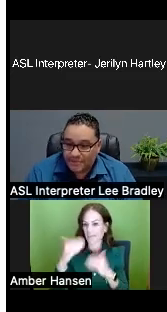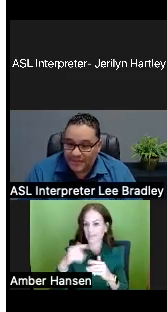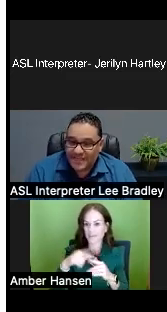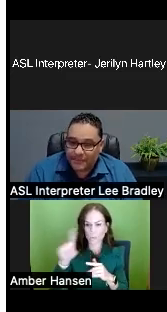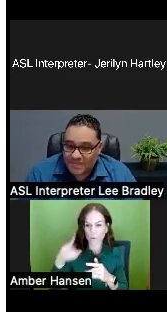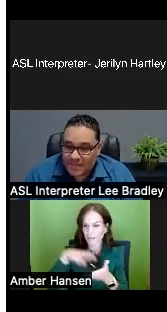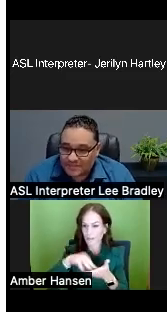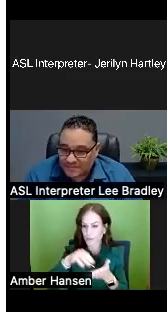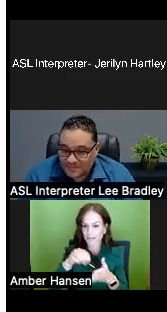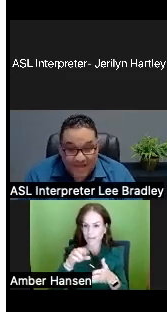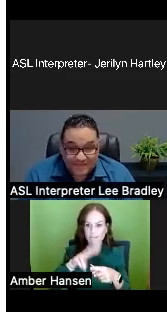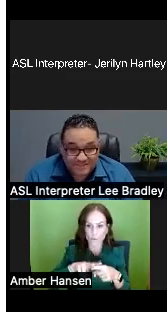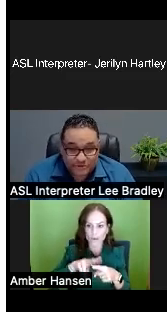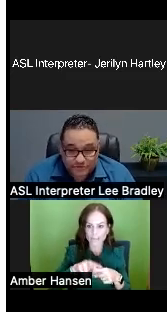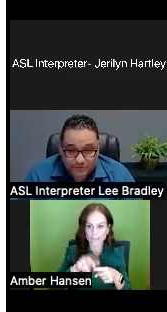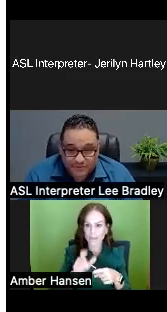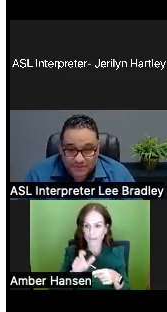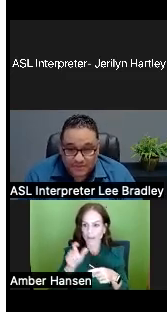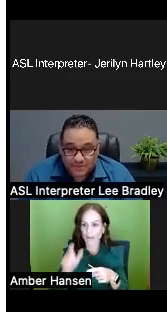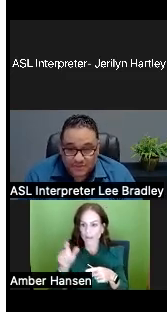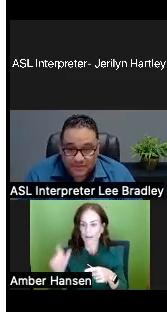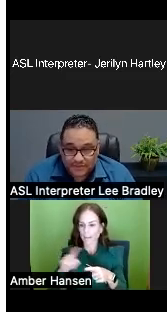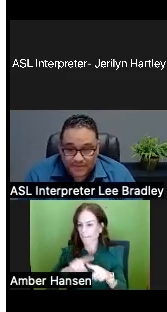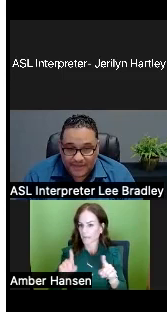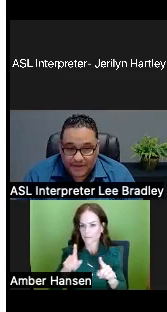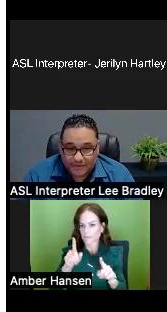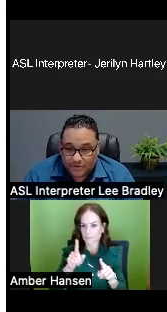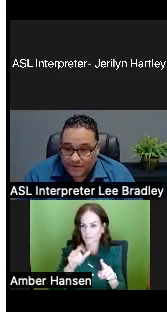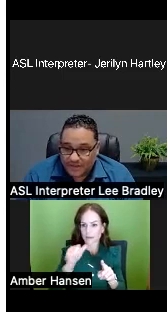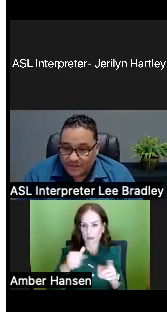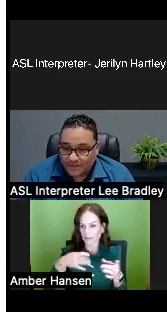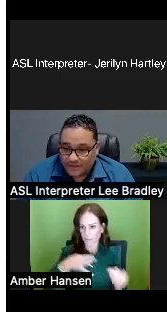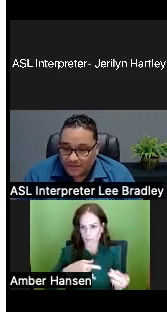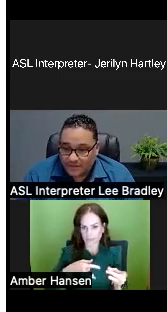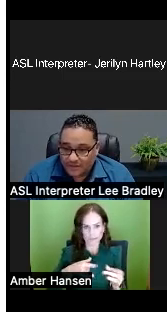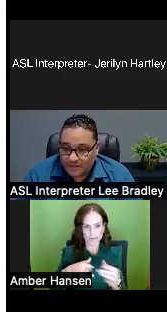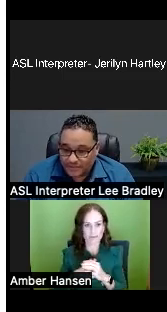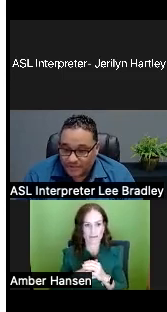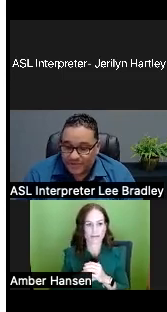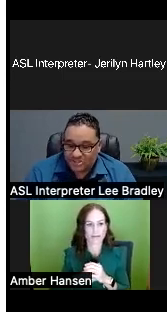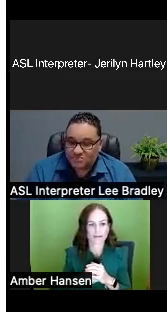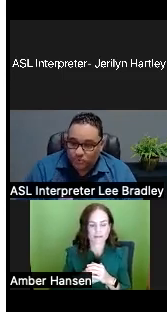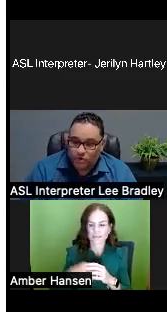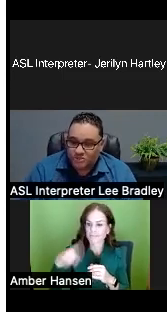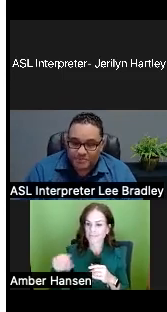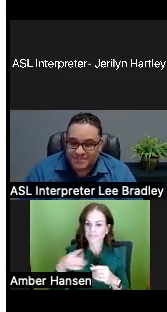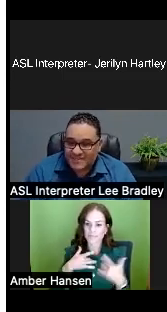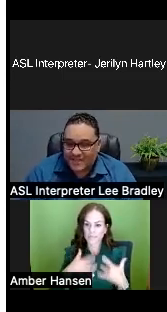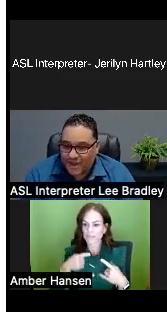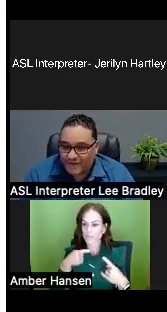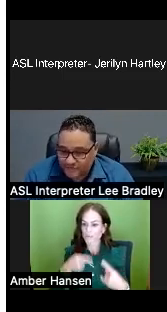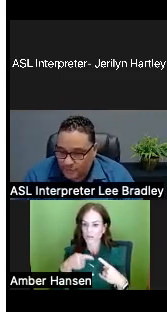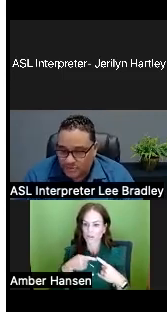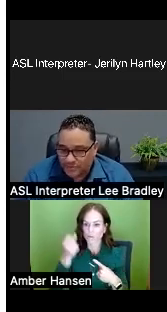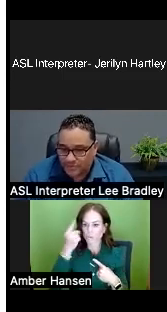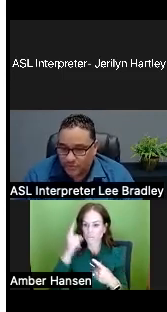their best language is not considered fluent. They are learning, they're learning just words, but they're